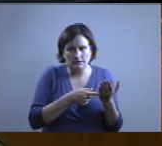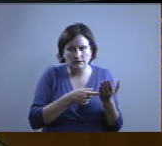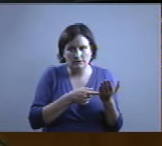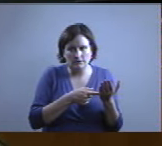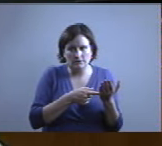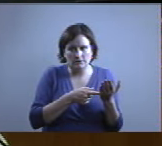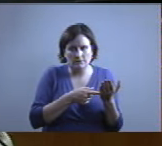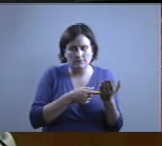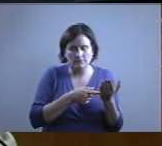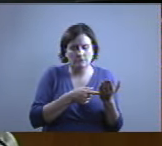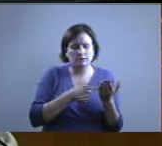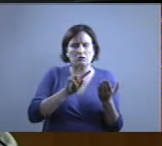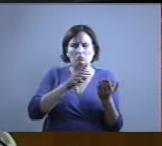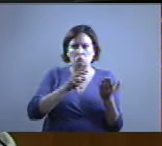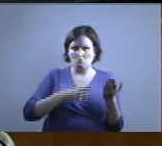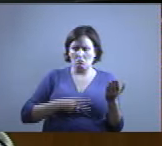seen in the